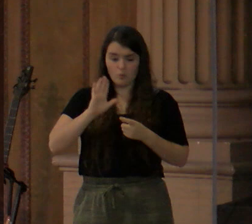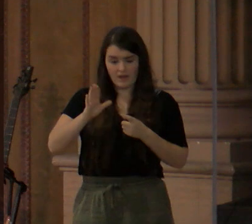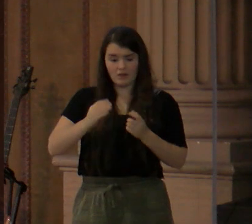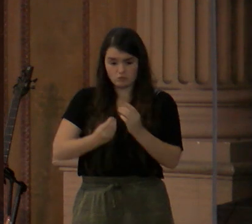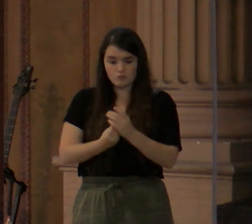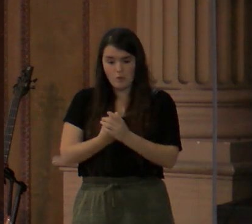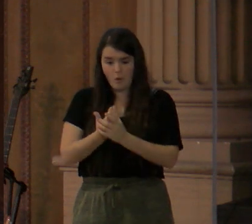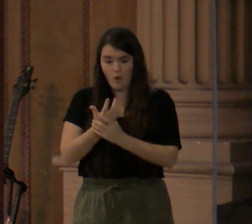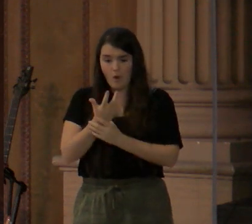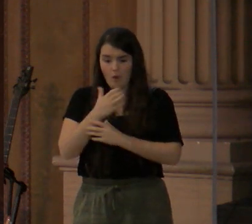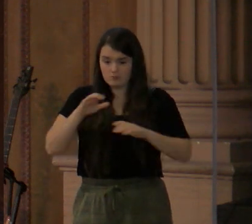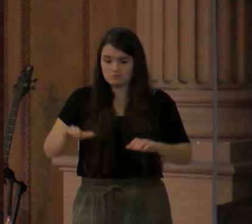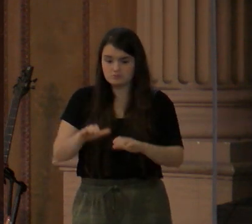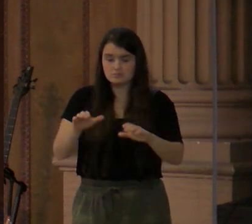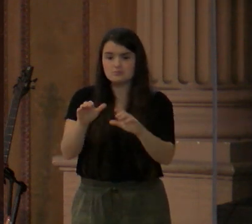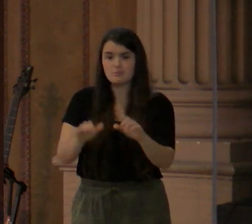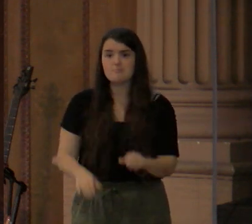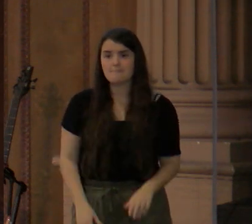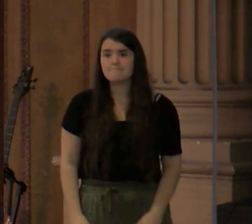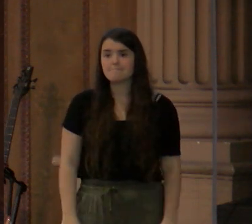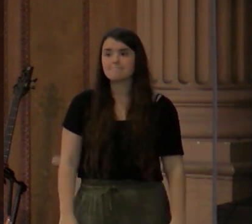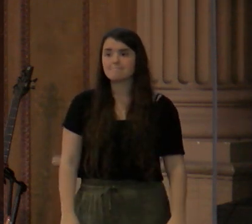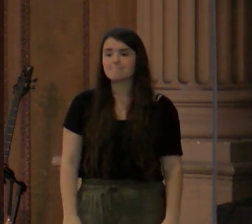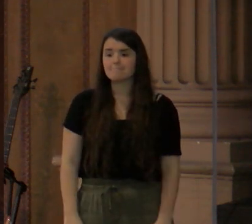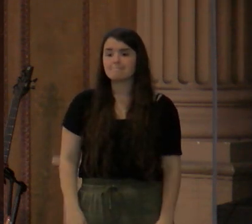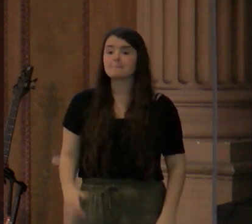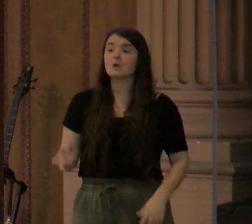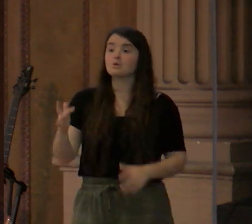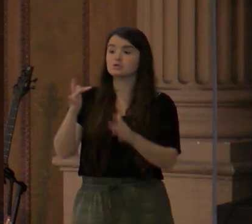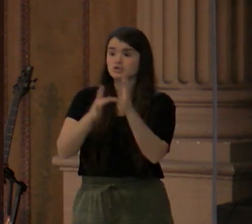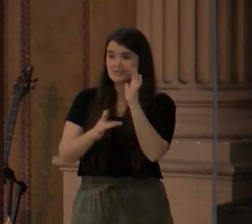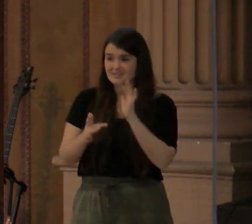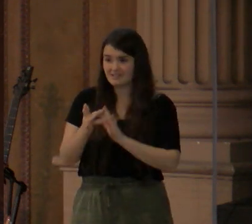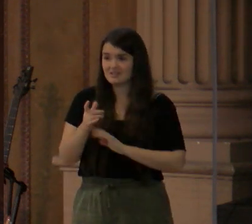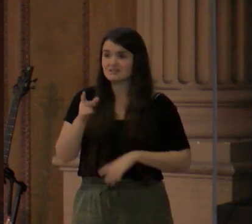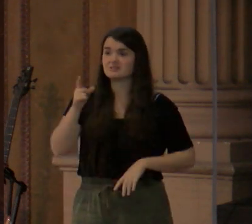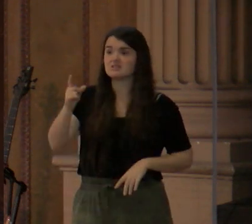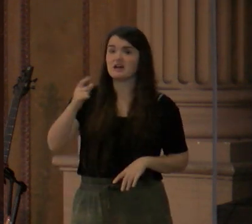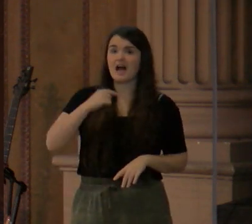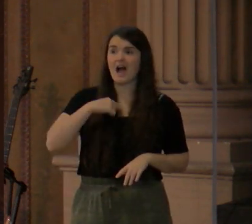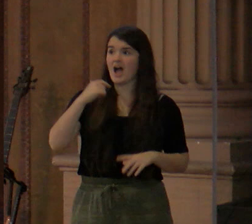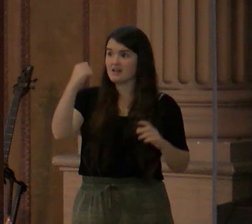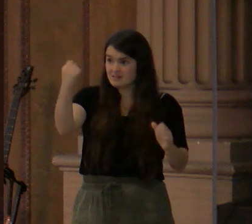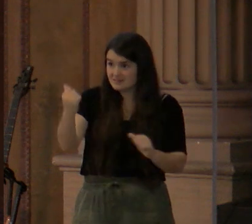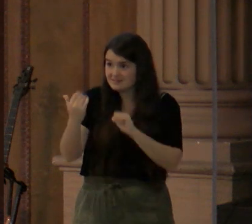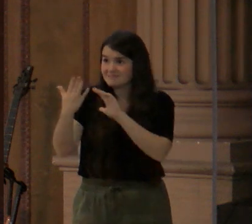So as we read this, we run to Jesus and we strive for true obedience to these things.